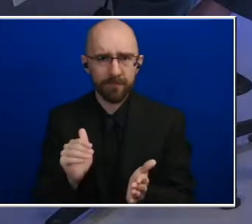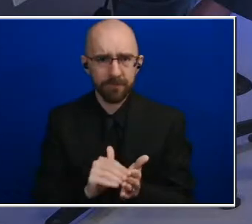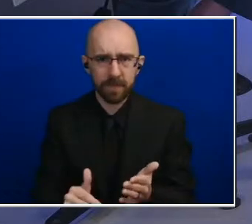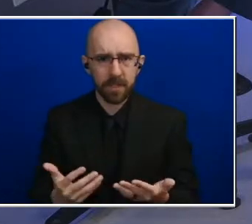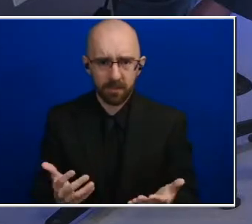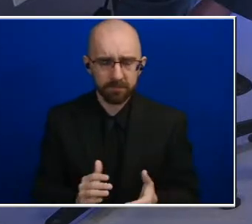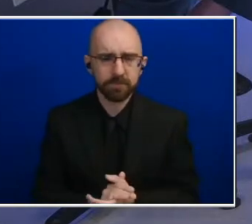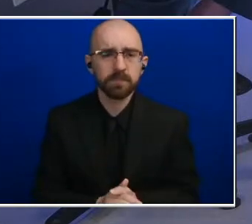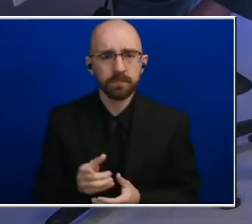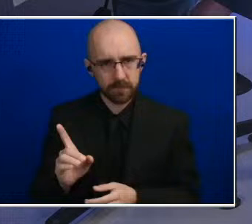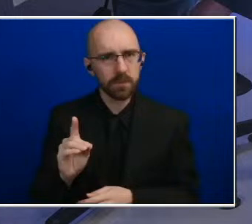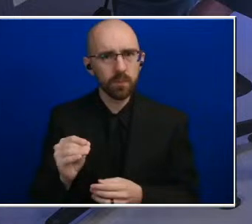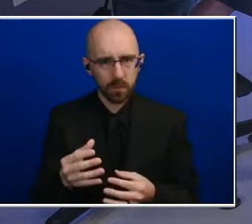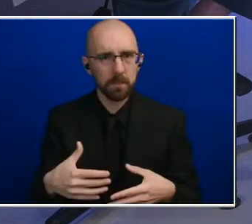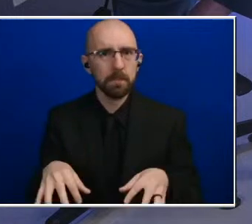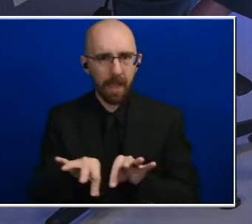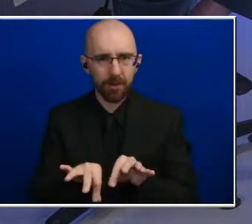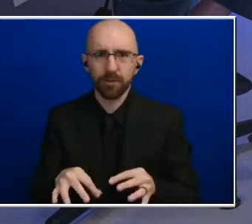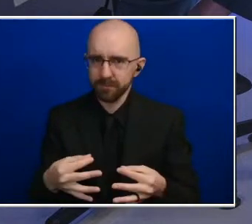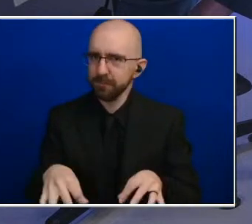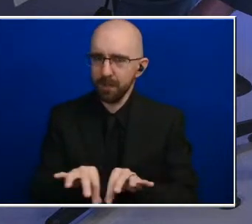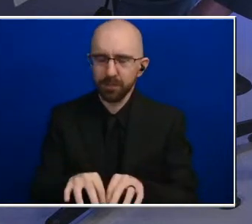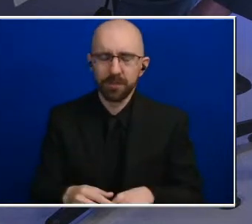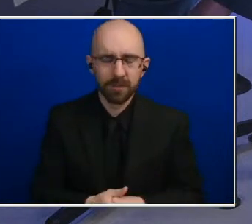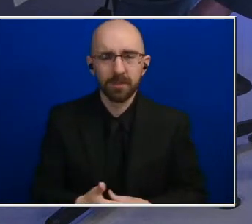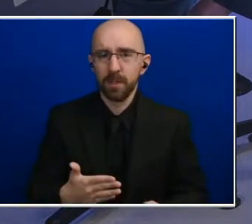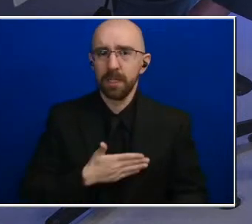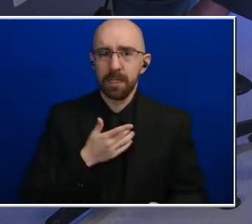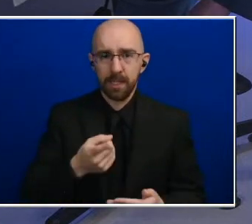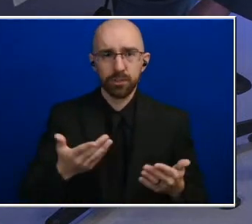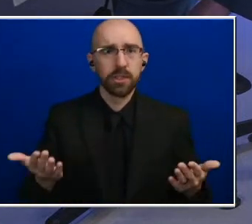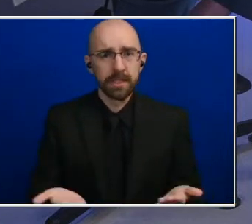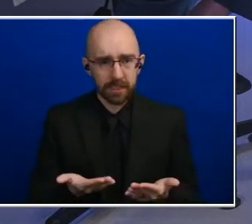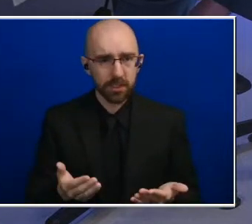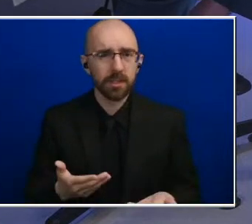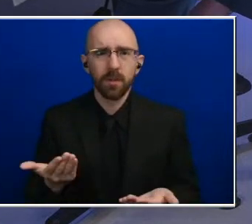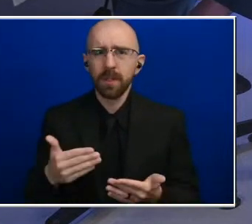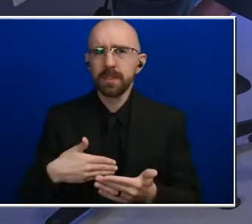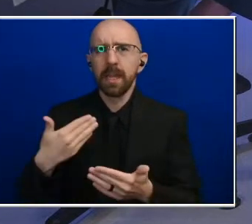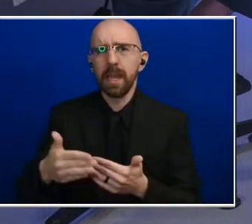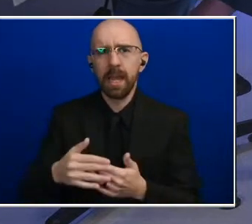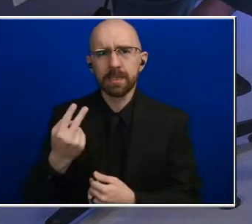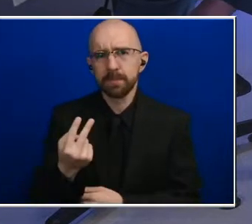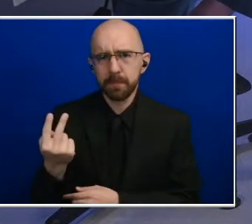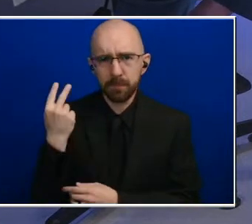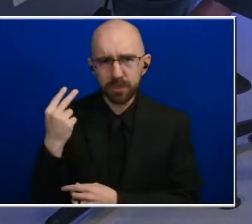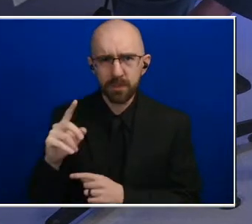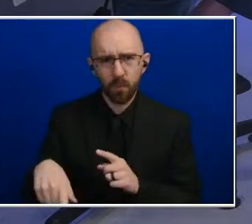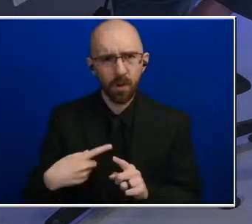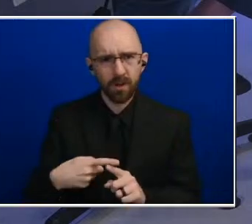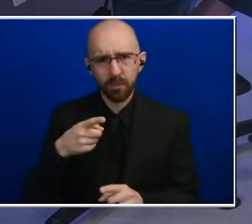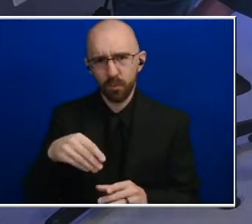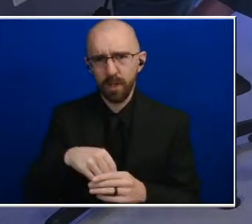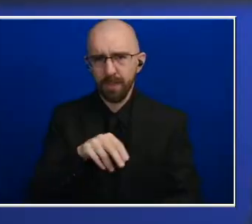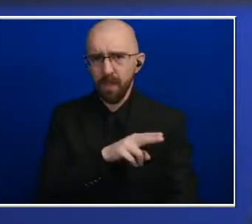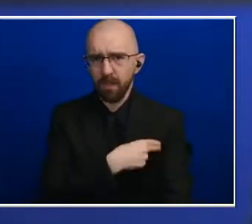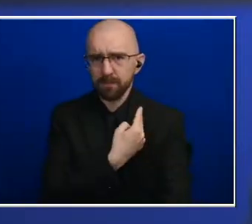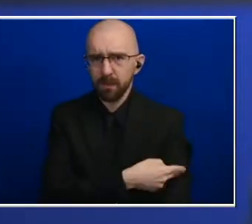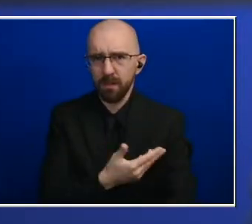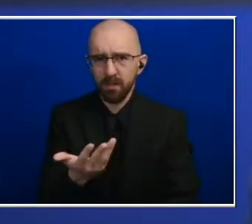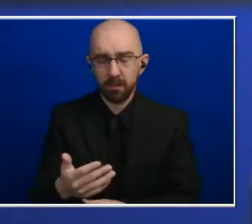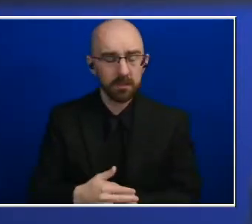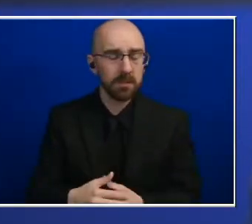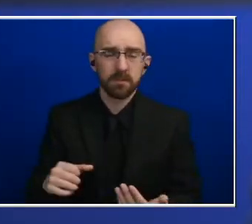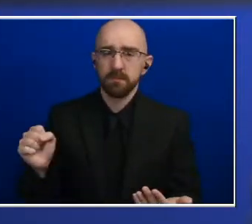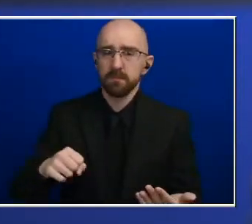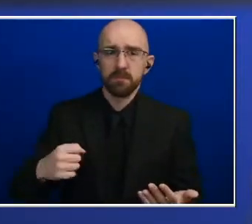do matter. All right, well, we're glad you're here. And what's the next memory? Is that when you were in the hospital? Yeah, I woke